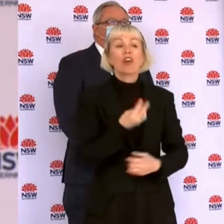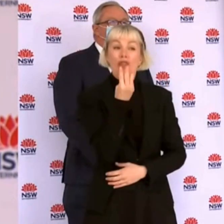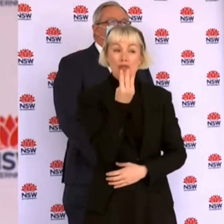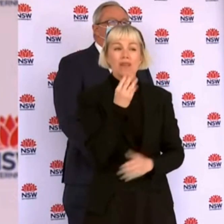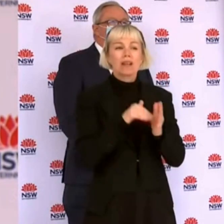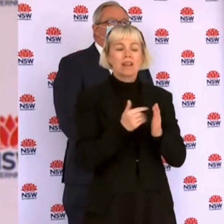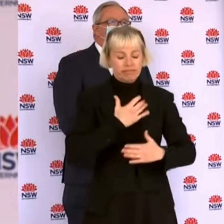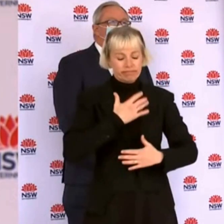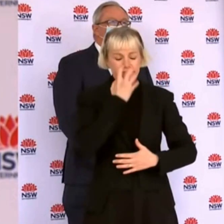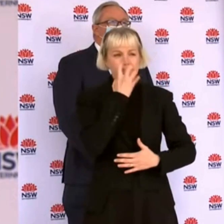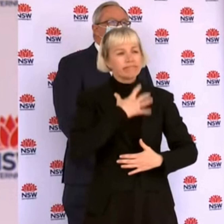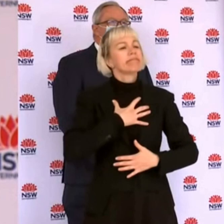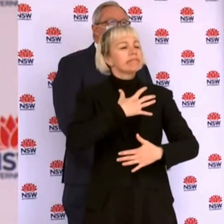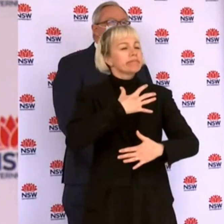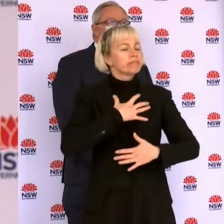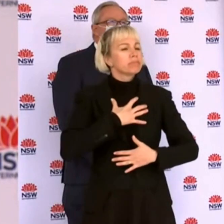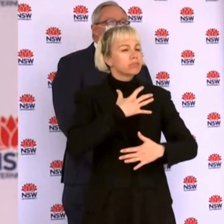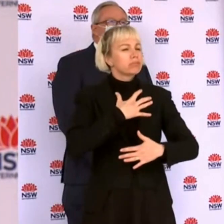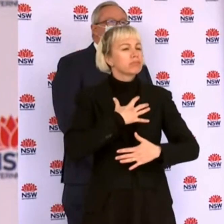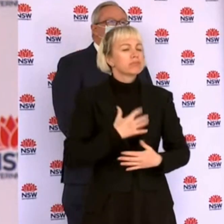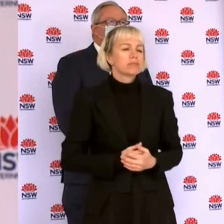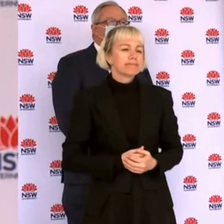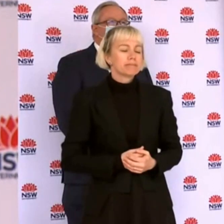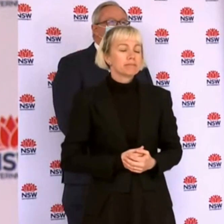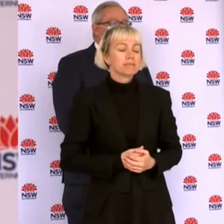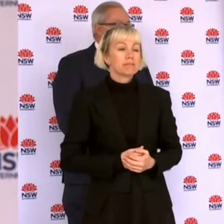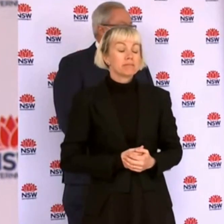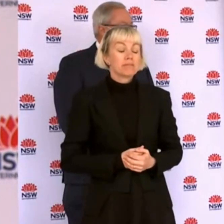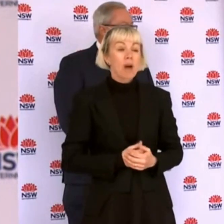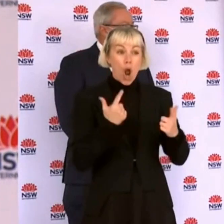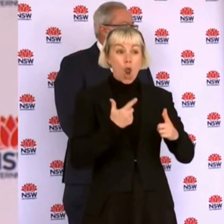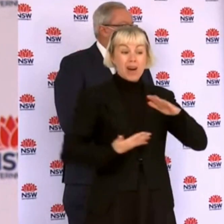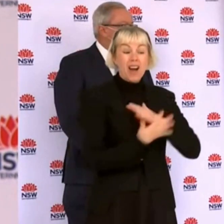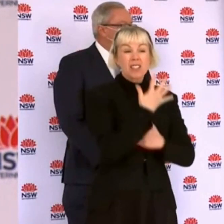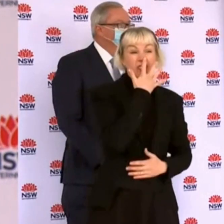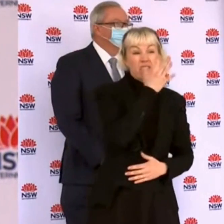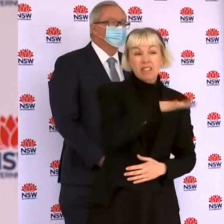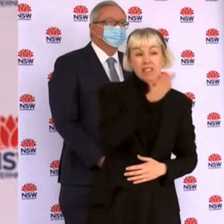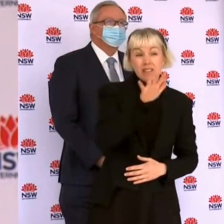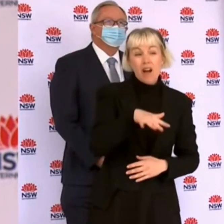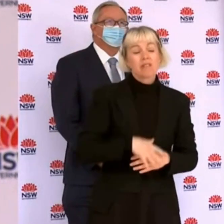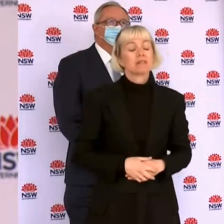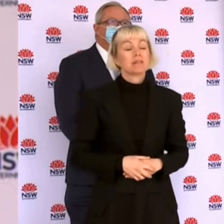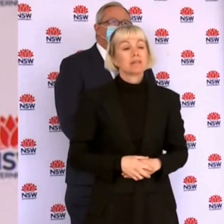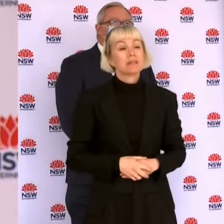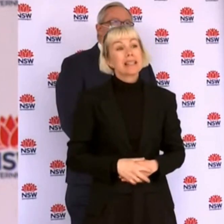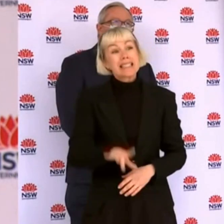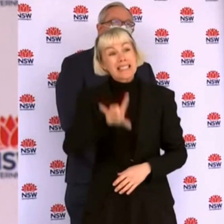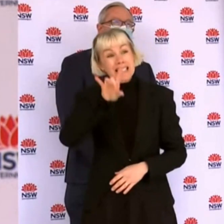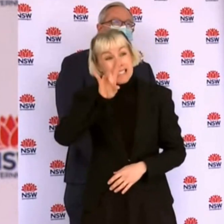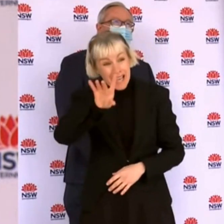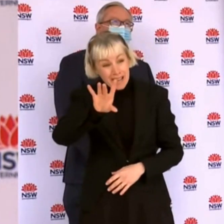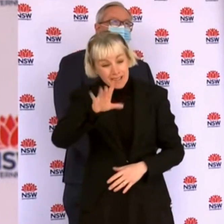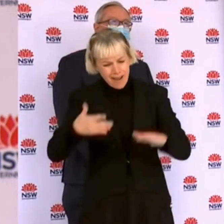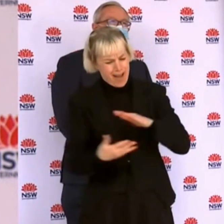17 people admitted to hospital at the moment with COVID are under the age of 55, and of those 10 are under the